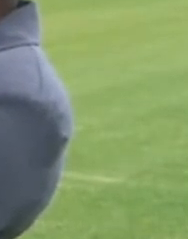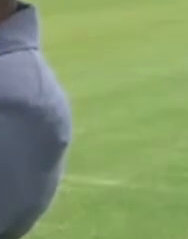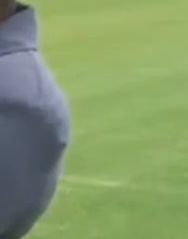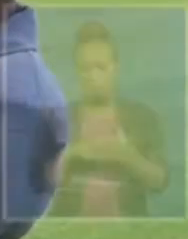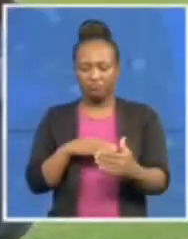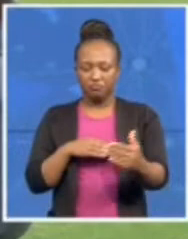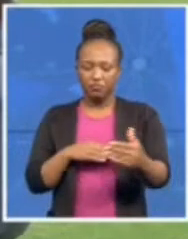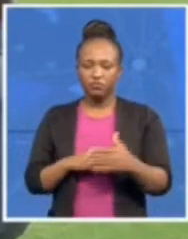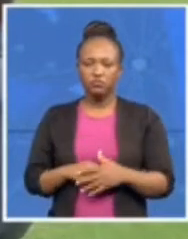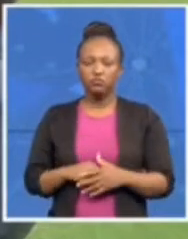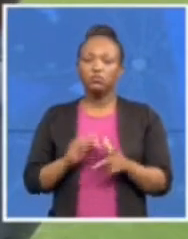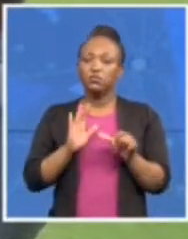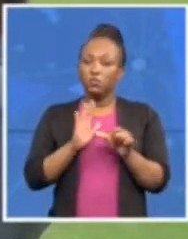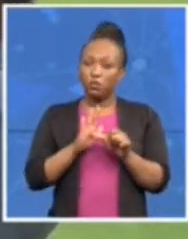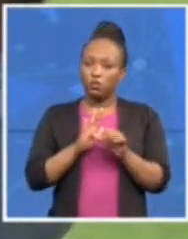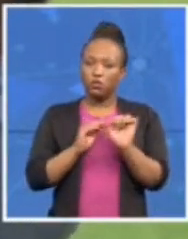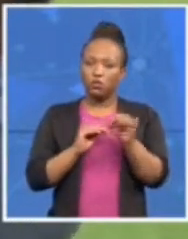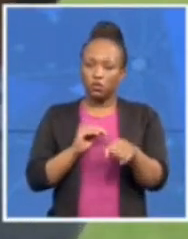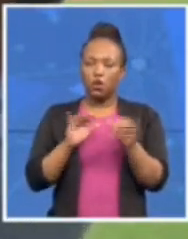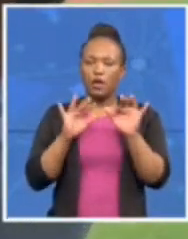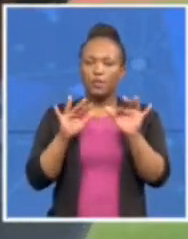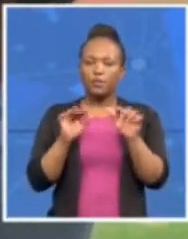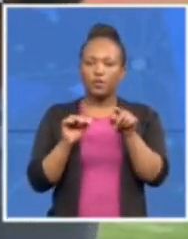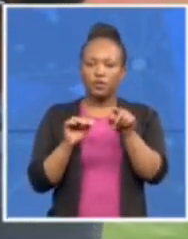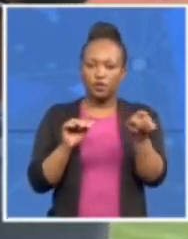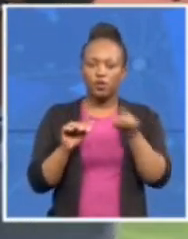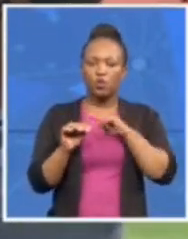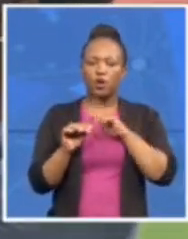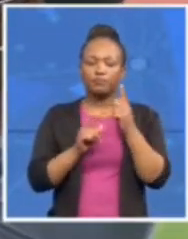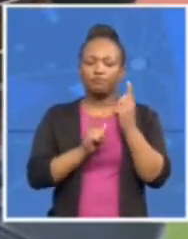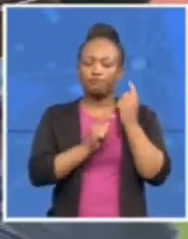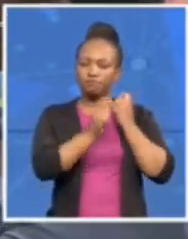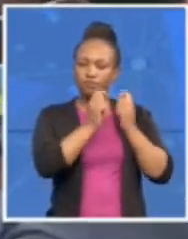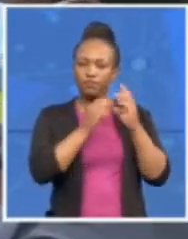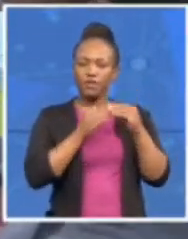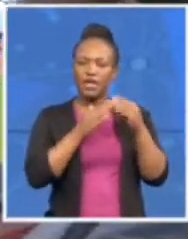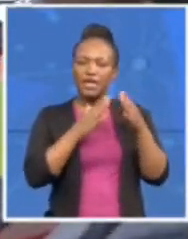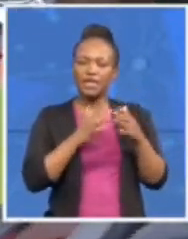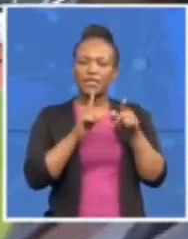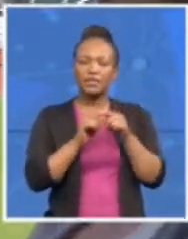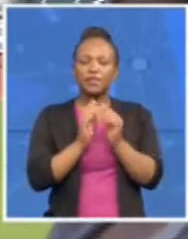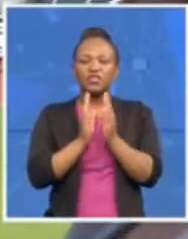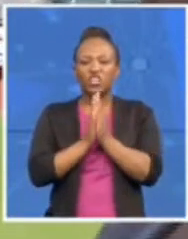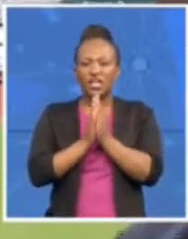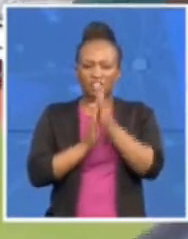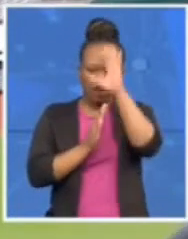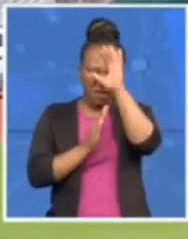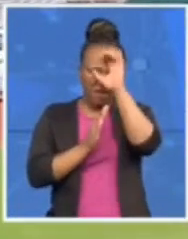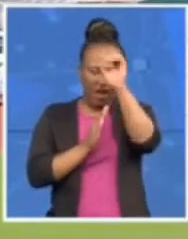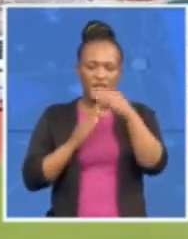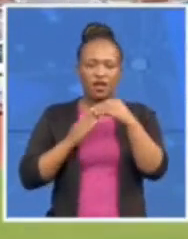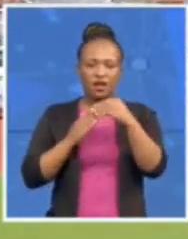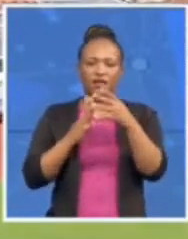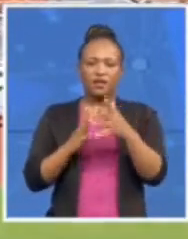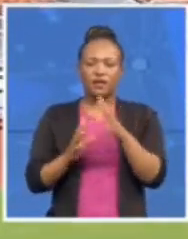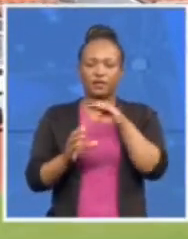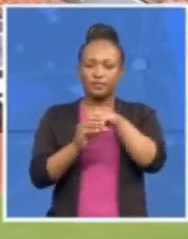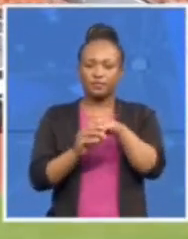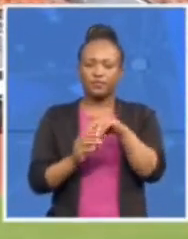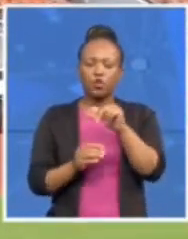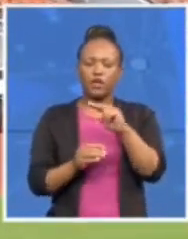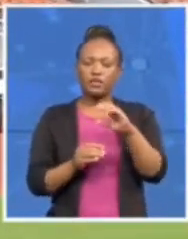the leaders, traditional leaders, faith-based leaders, have been the fulcrum upon which the ANC has always existed in terms